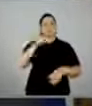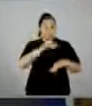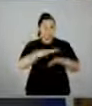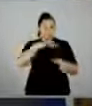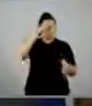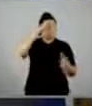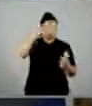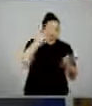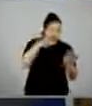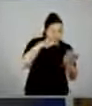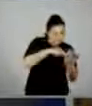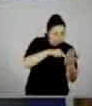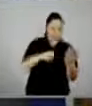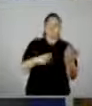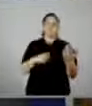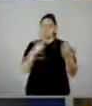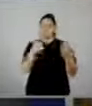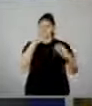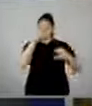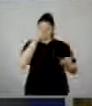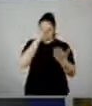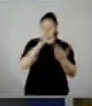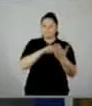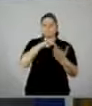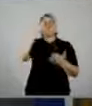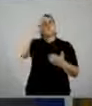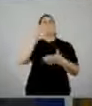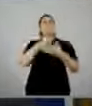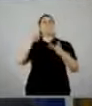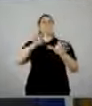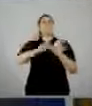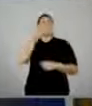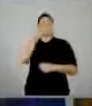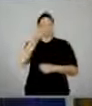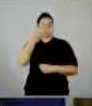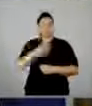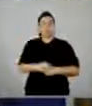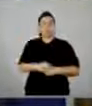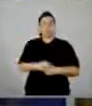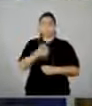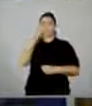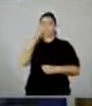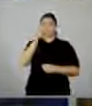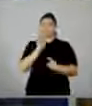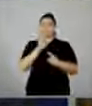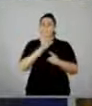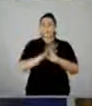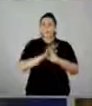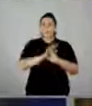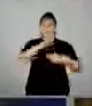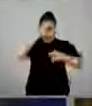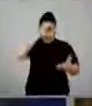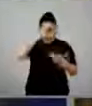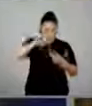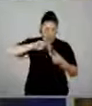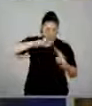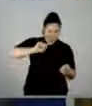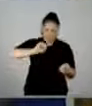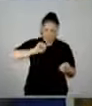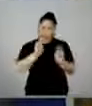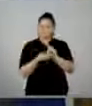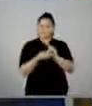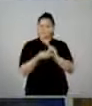flu vaccine. As many of you will know, every year, because the flu vaccine mutates or drifts, the flu virus mutates or